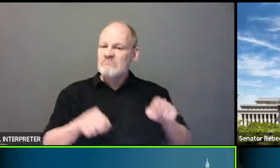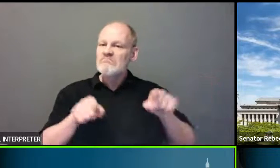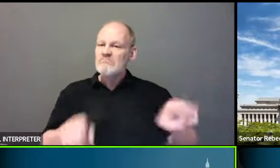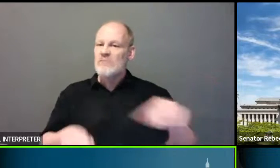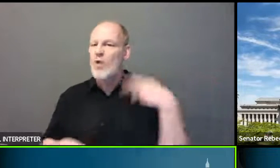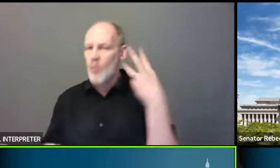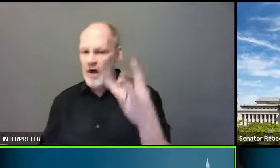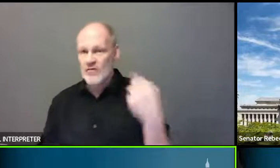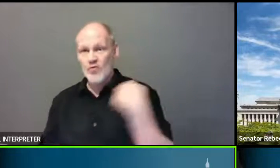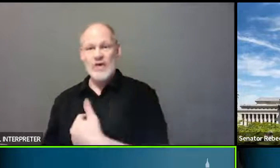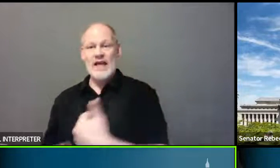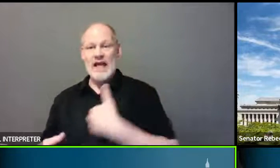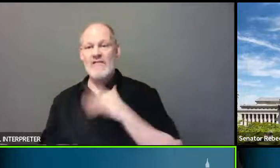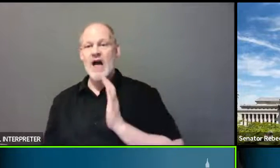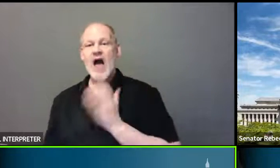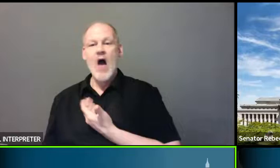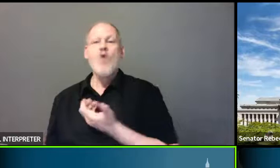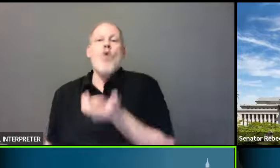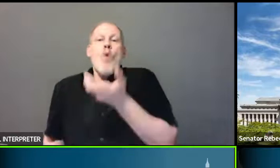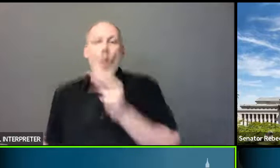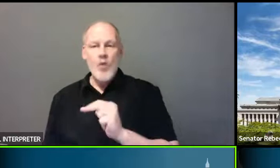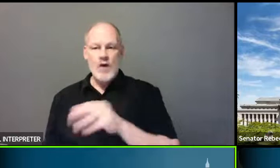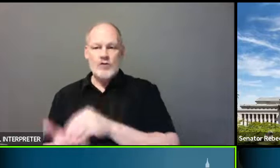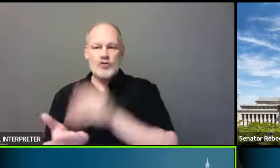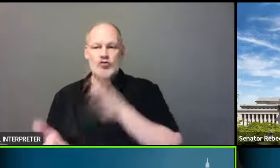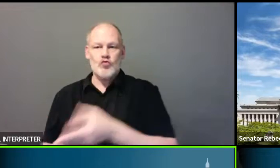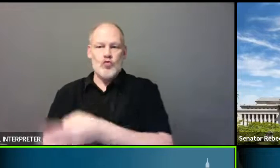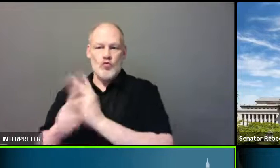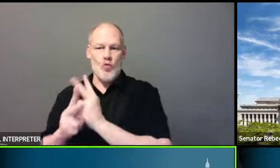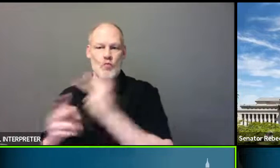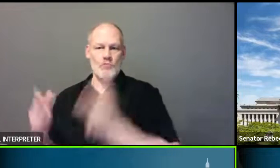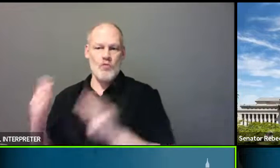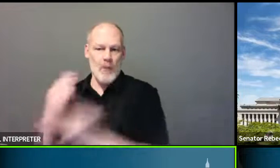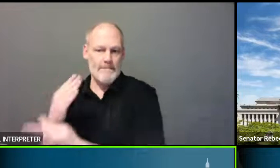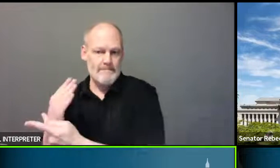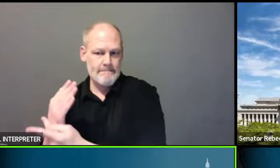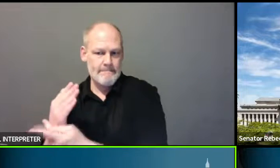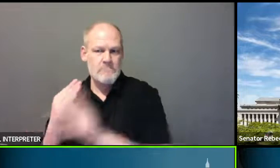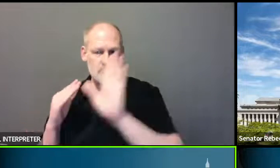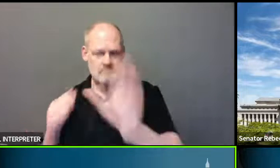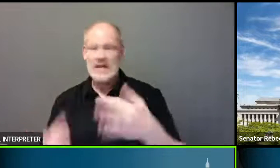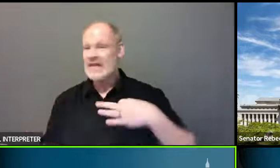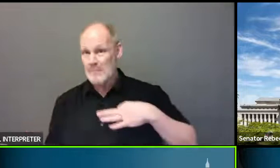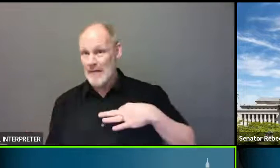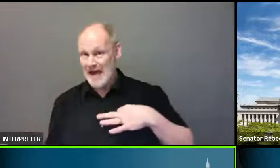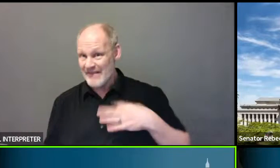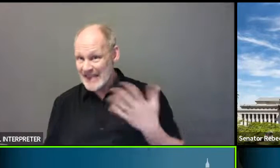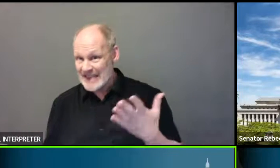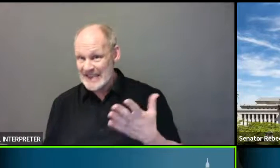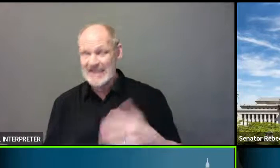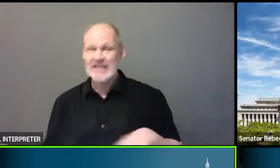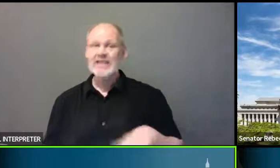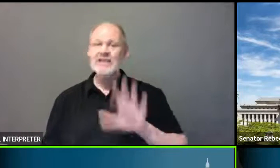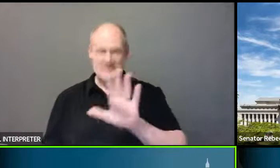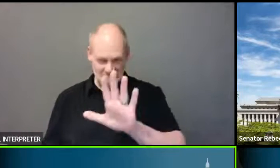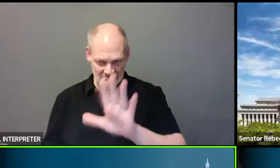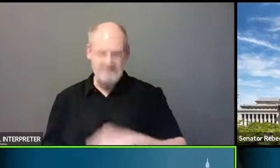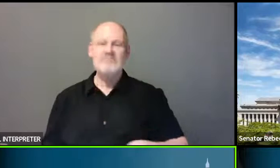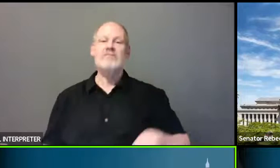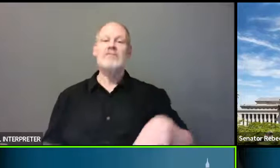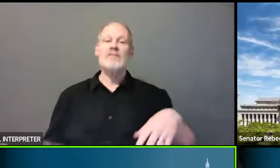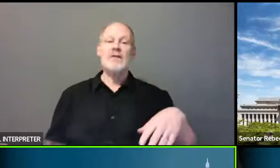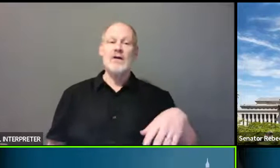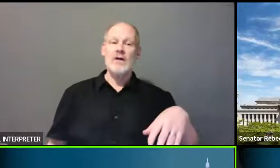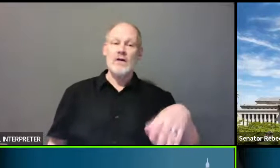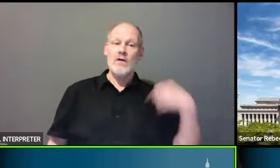own student loan program. And what the benefit to that is just as we created a WAFSA,